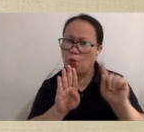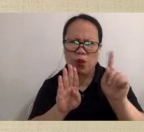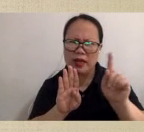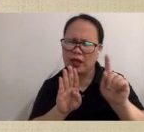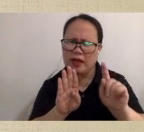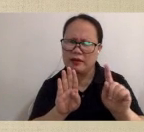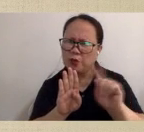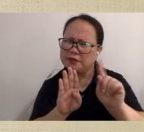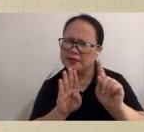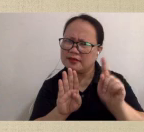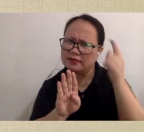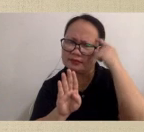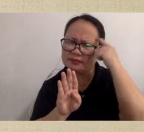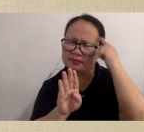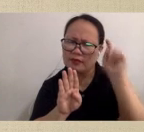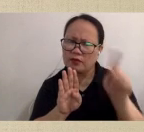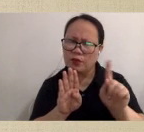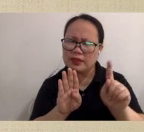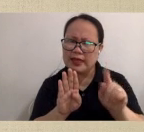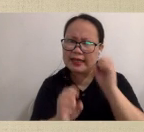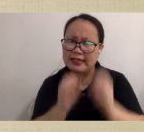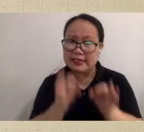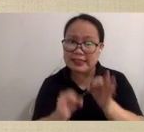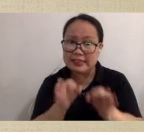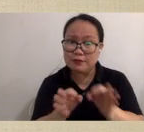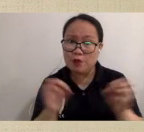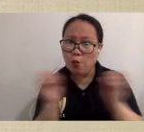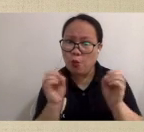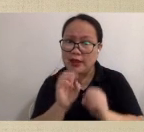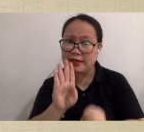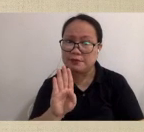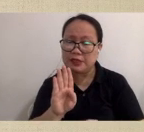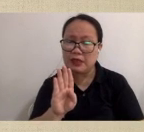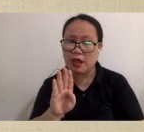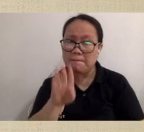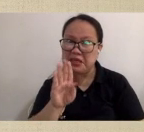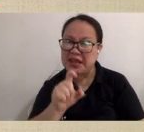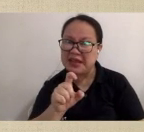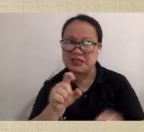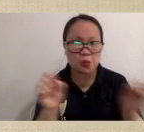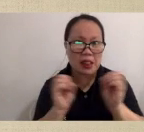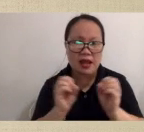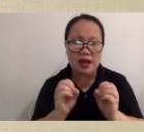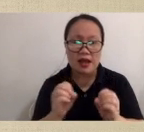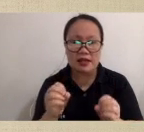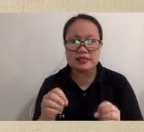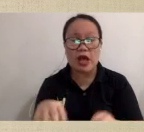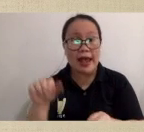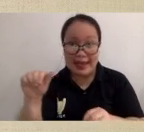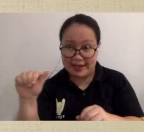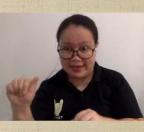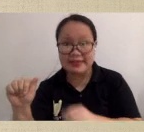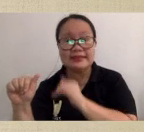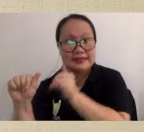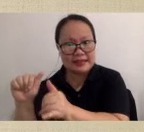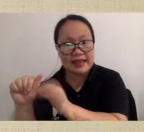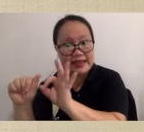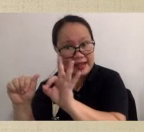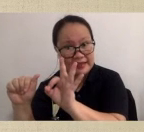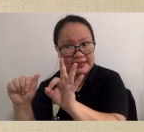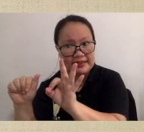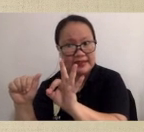b value kapag wala siya dun sa quadratic equation? So, our a will be